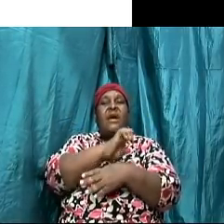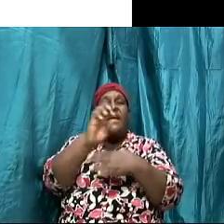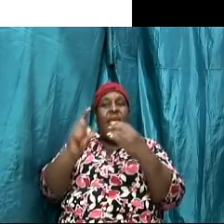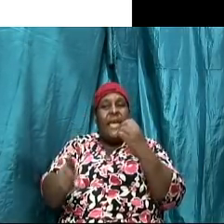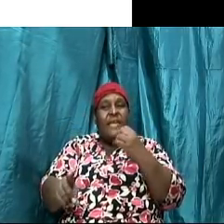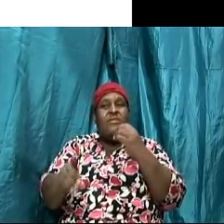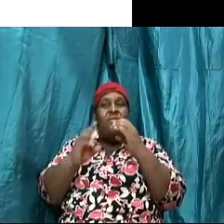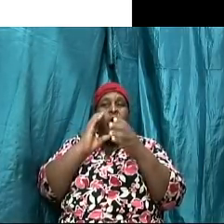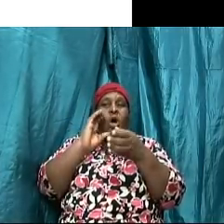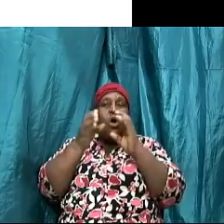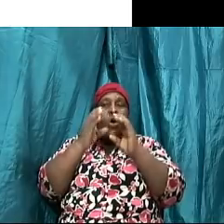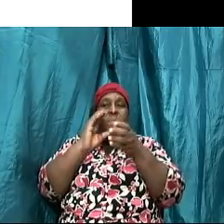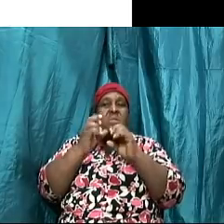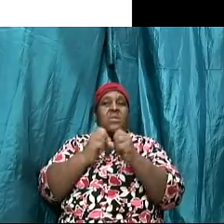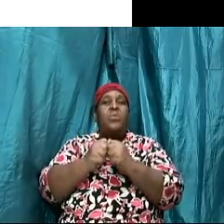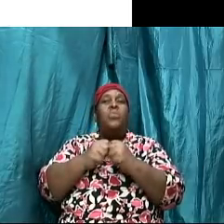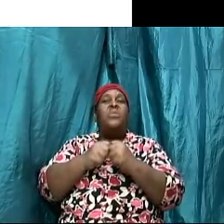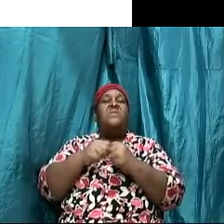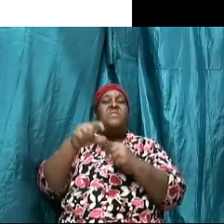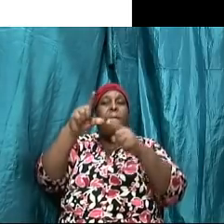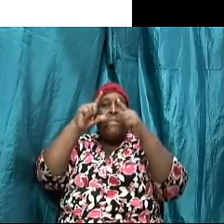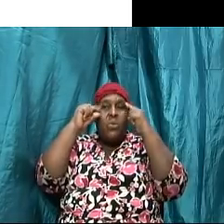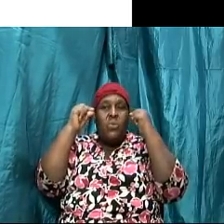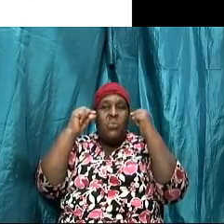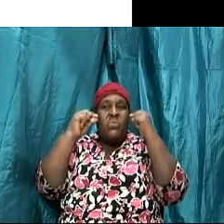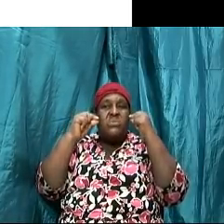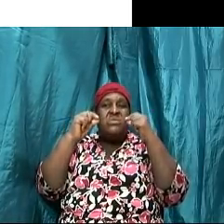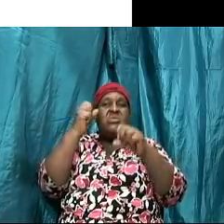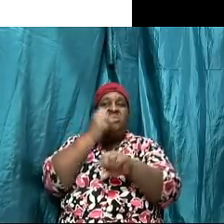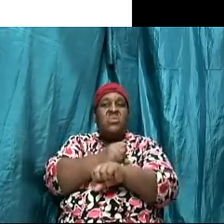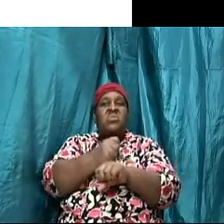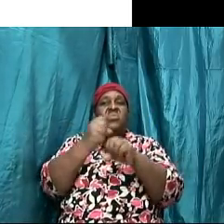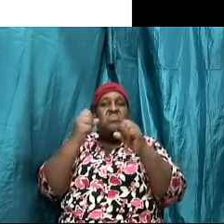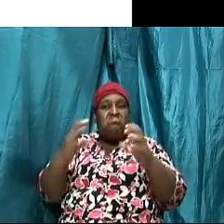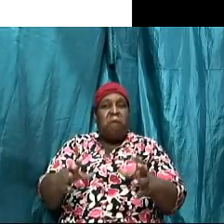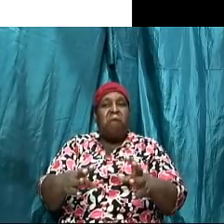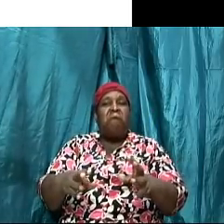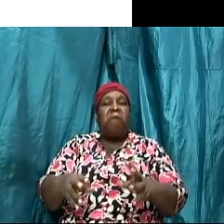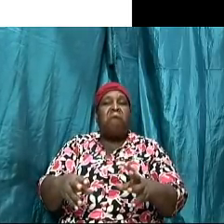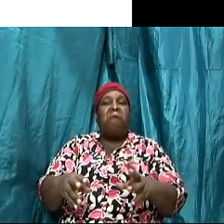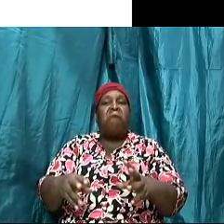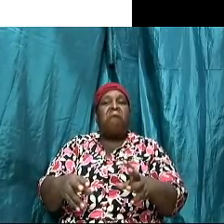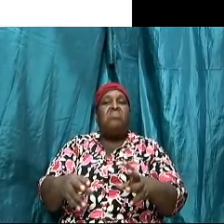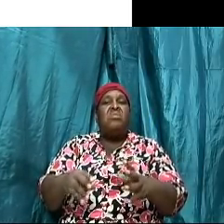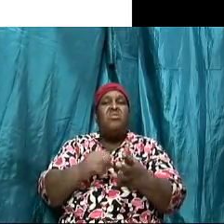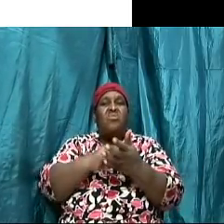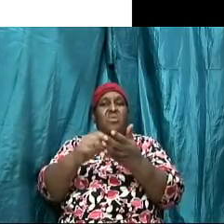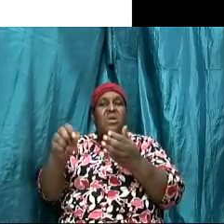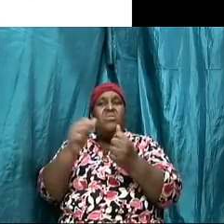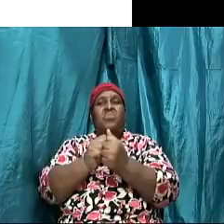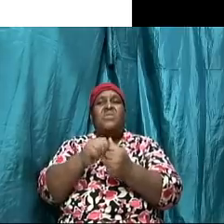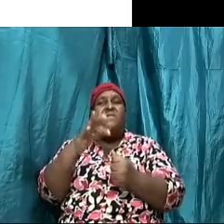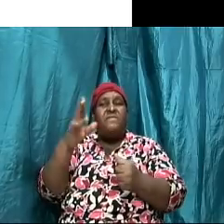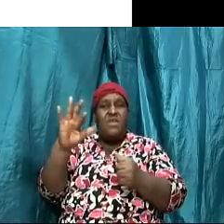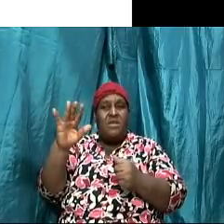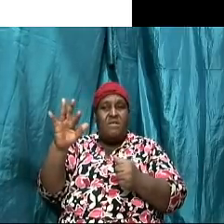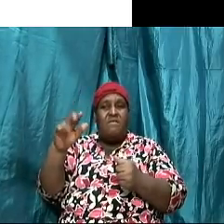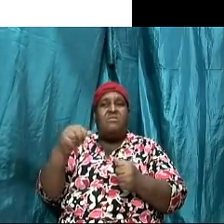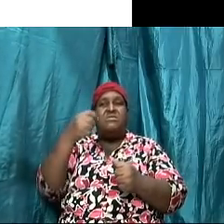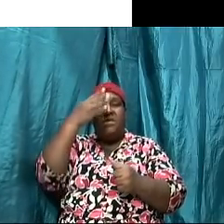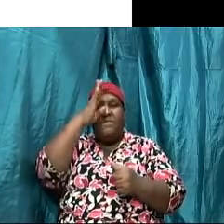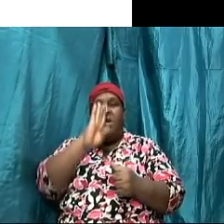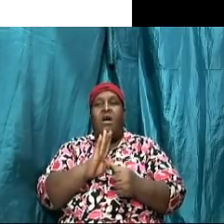two tables of testimony, table of stone, written with the finger of God. So again, we see where the